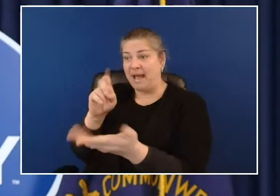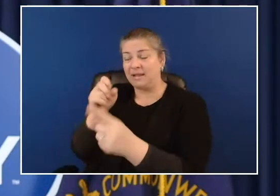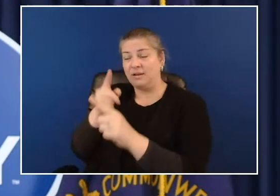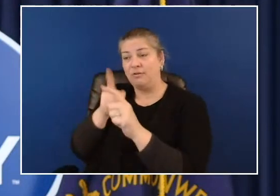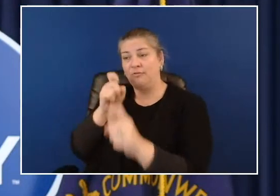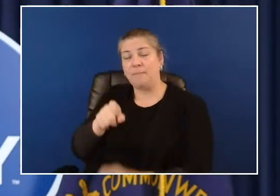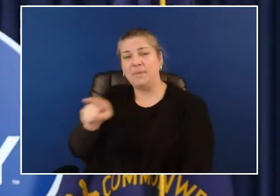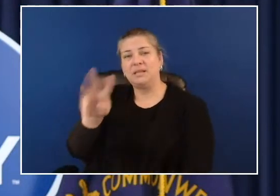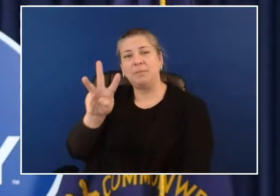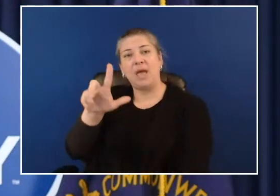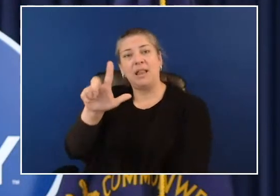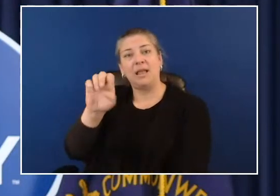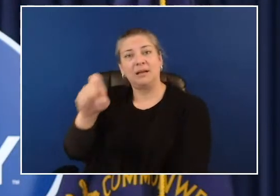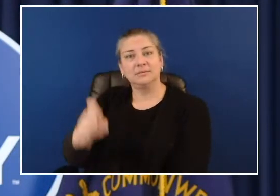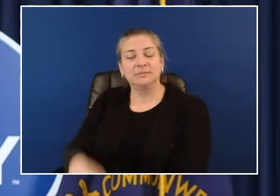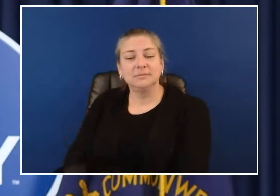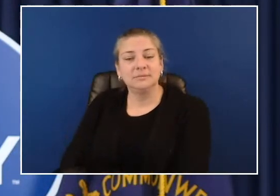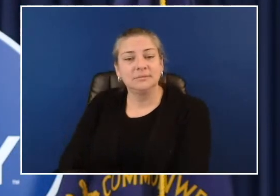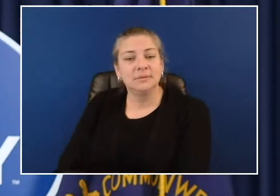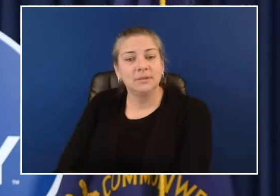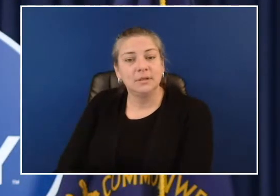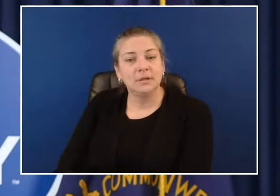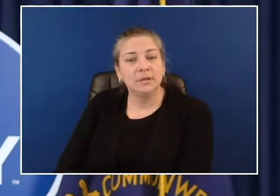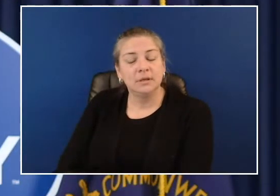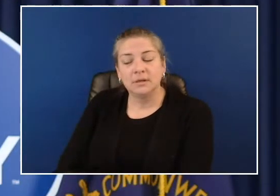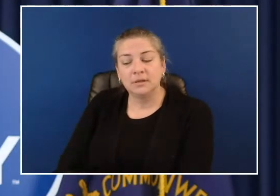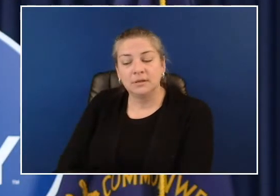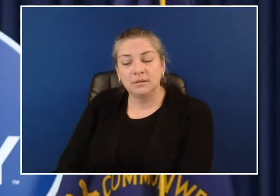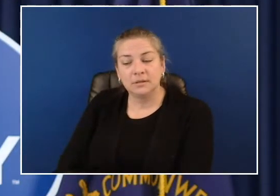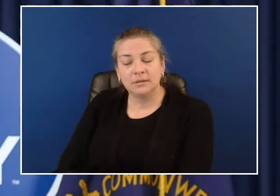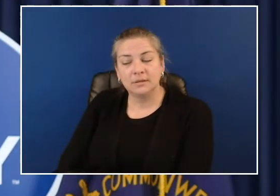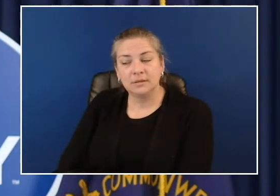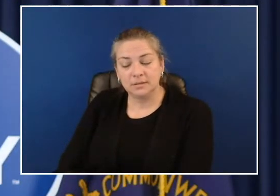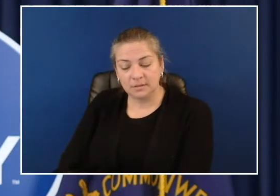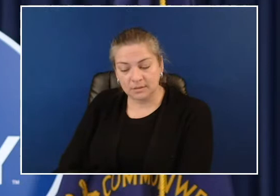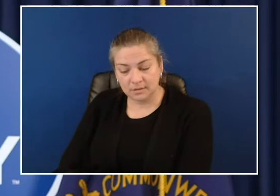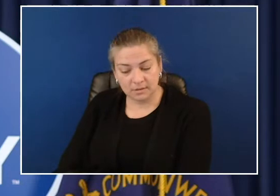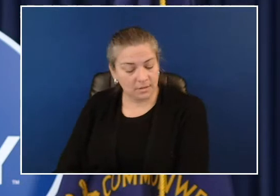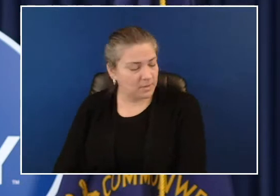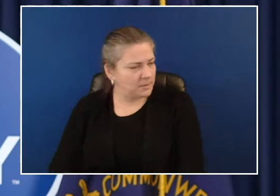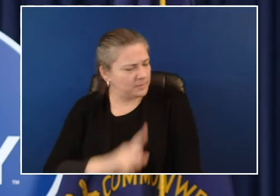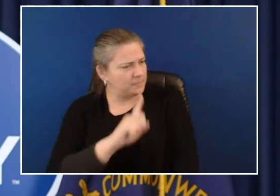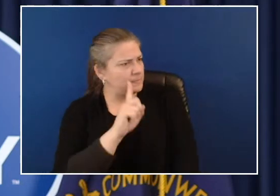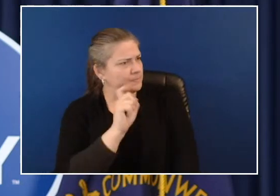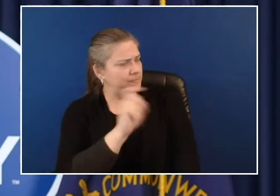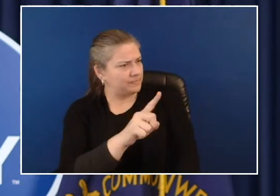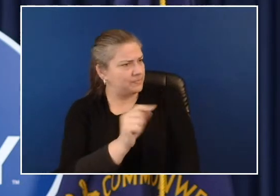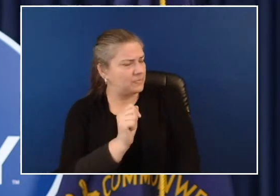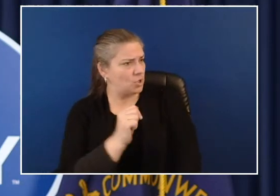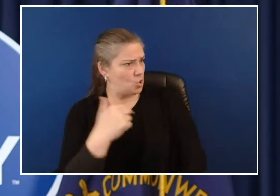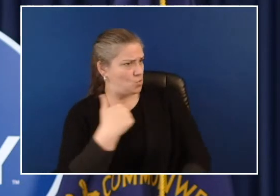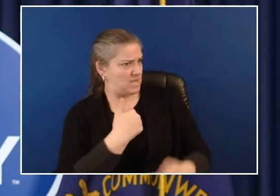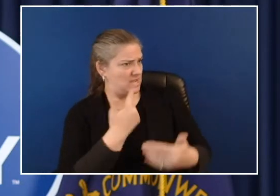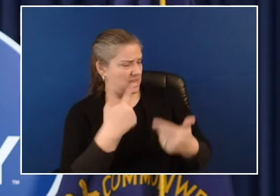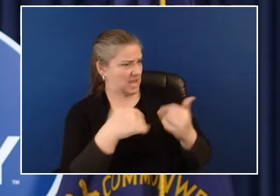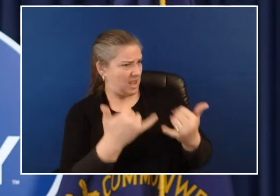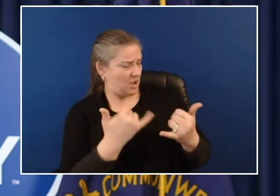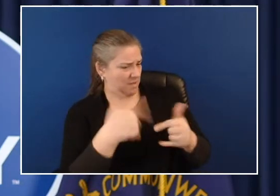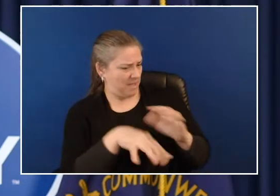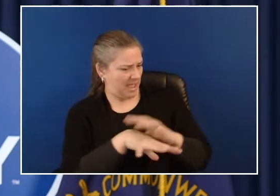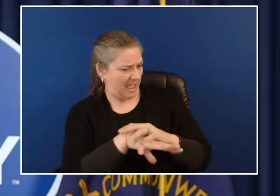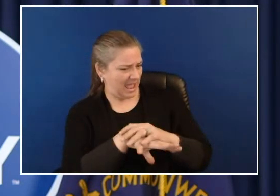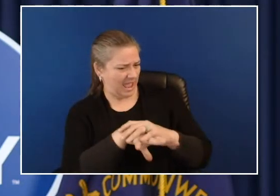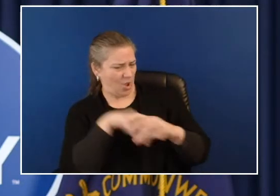WLAX. I was hoping you could characterize this moment for us. Are we closer to the endemic phase and coming out of the pandemic? And then when you look at all those